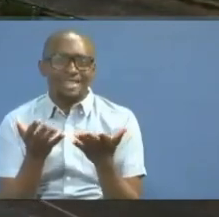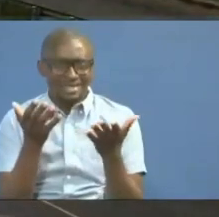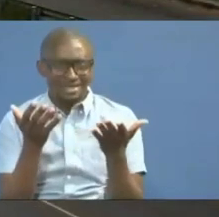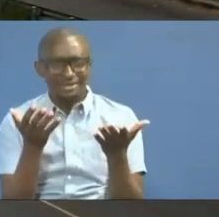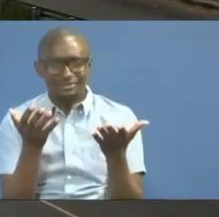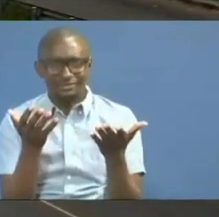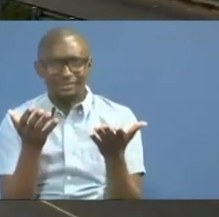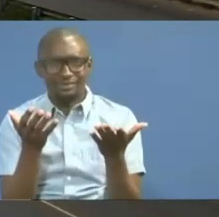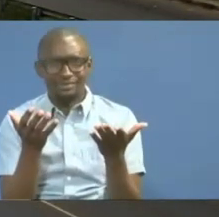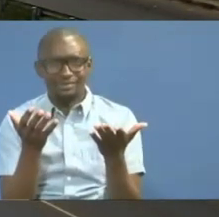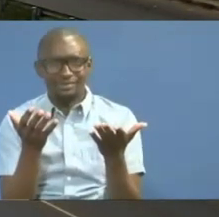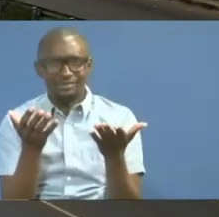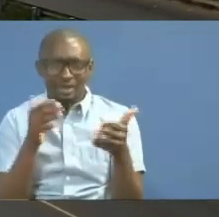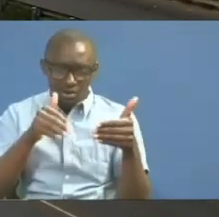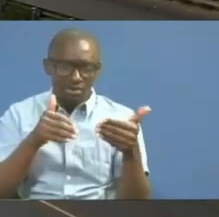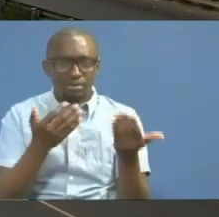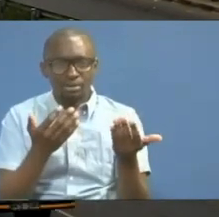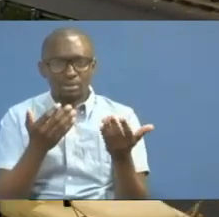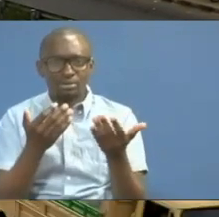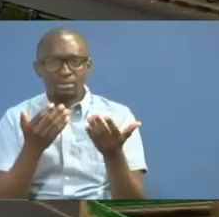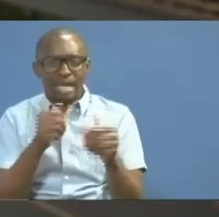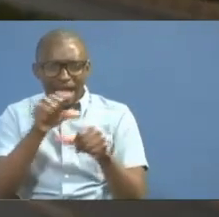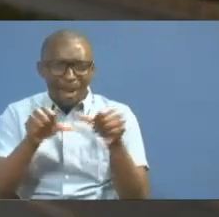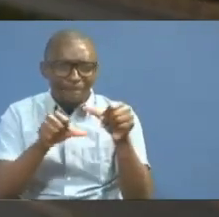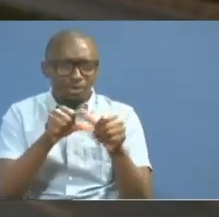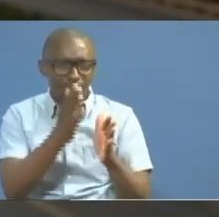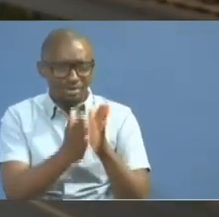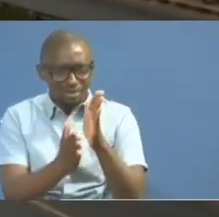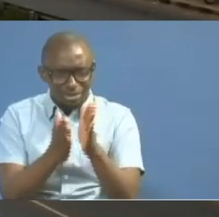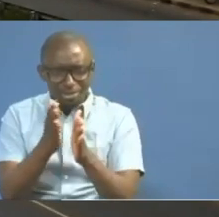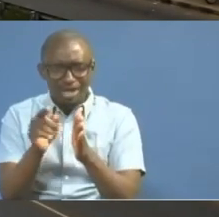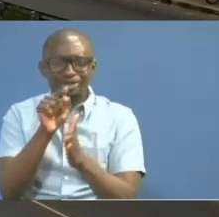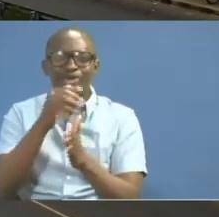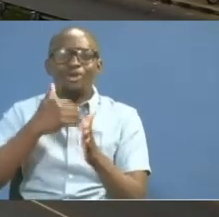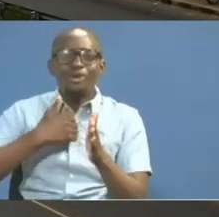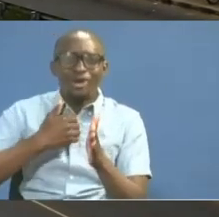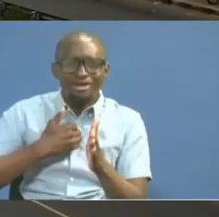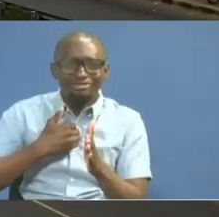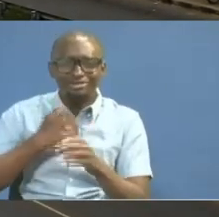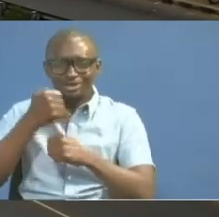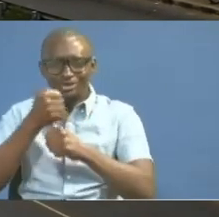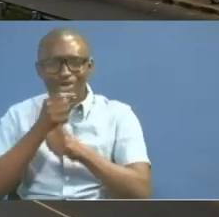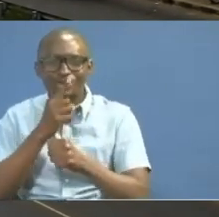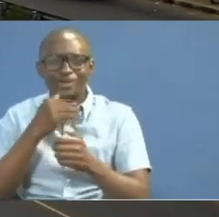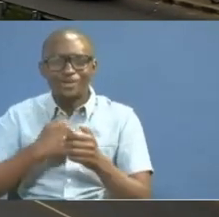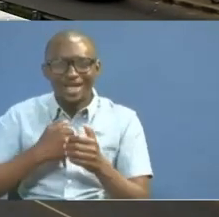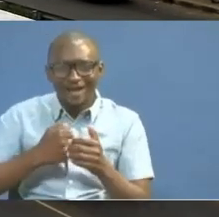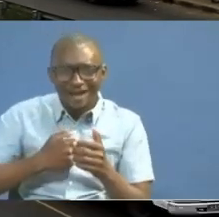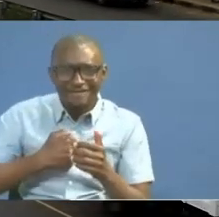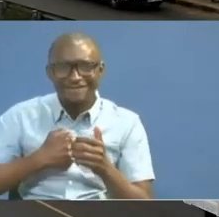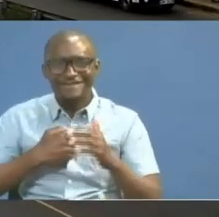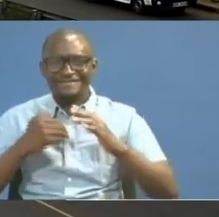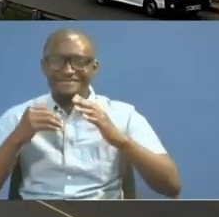where, in terms of what plans do we need to have to ensure that we come